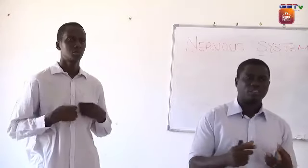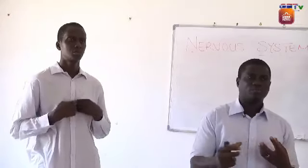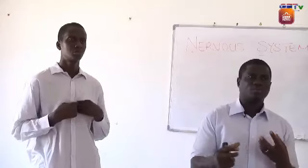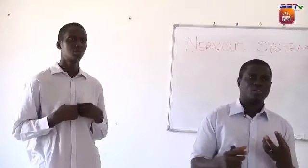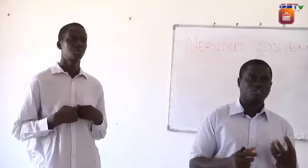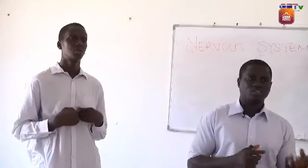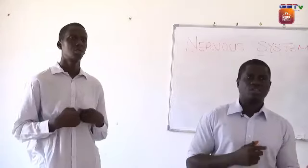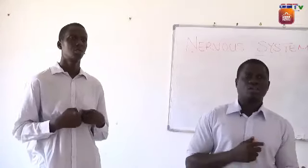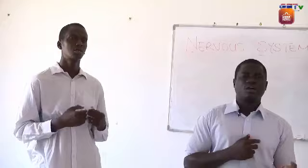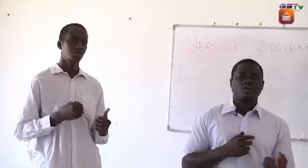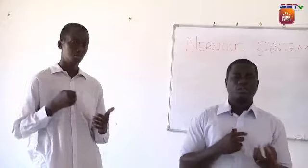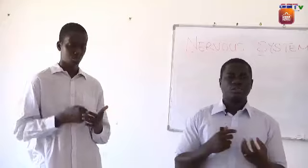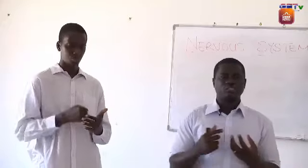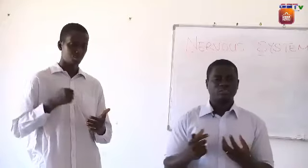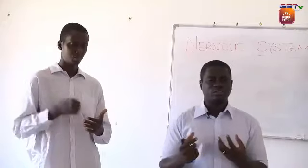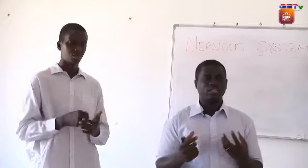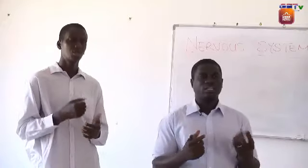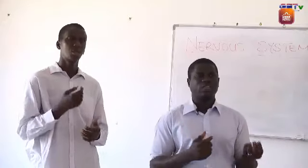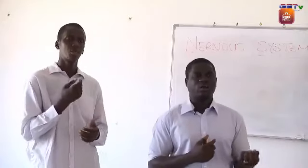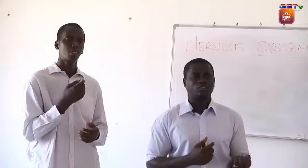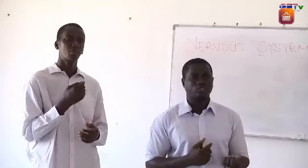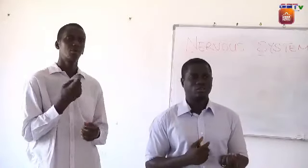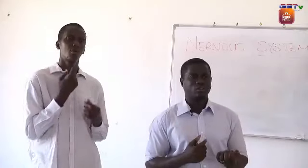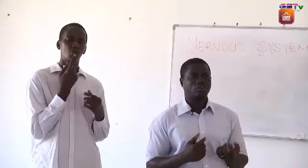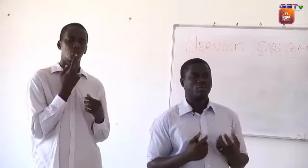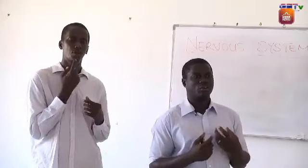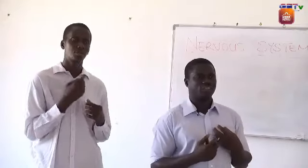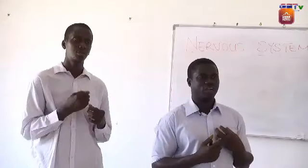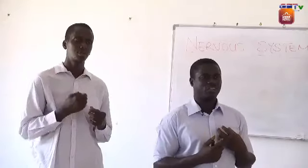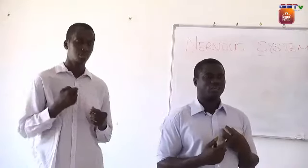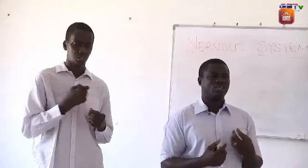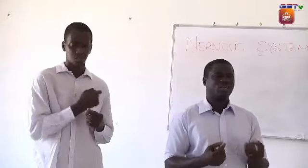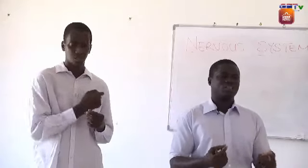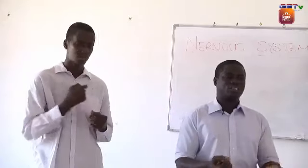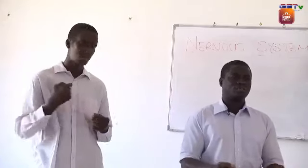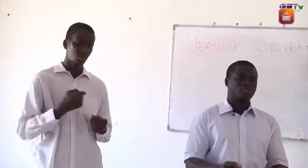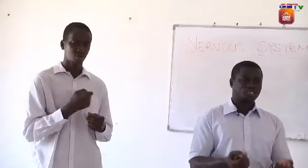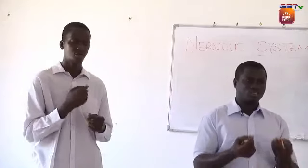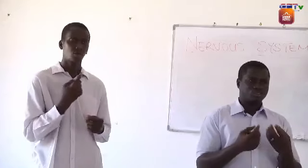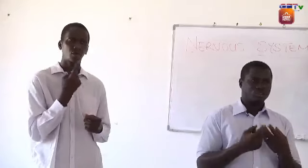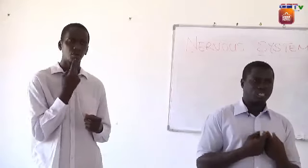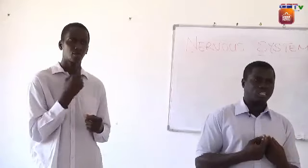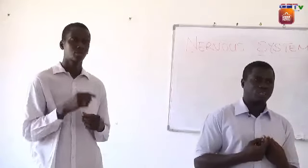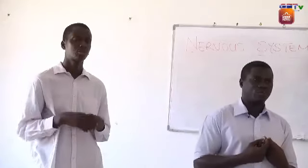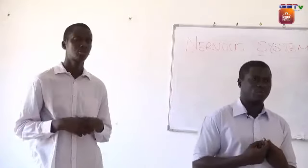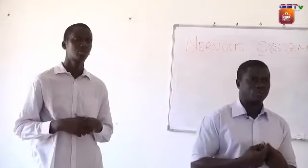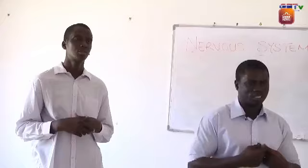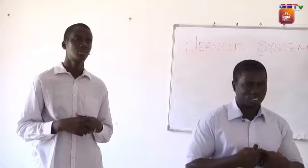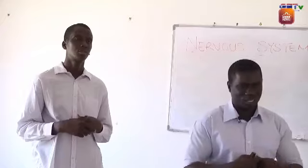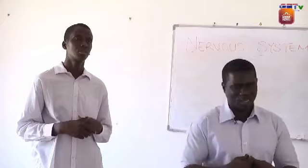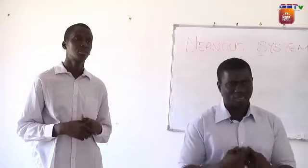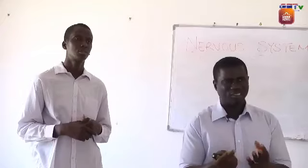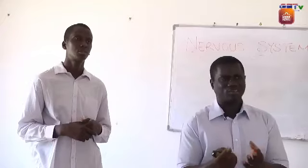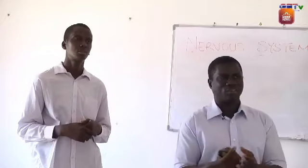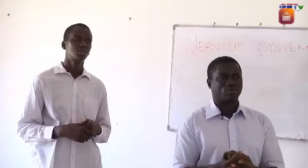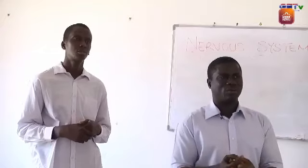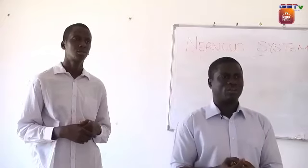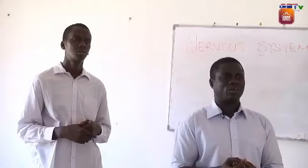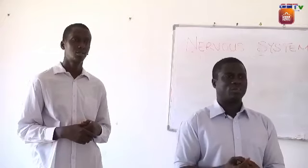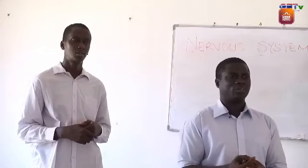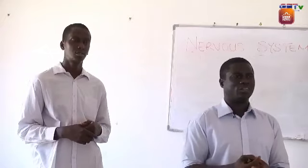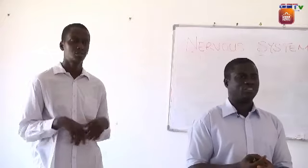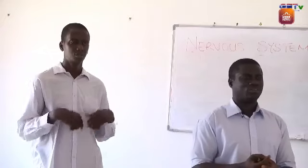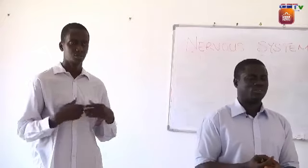and then the food is being digested. The heart pumps in blood, and then in and out of the heart.